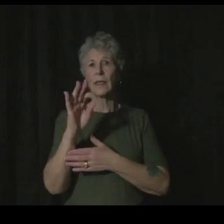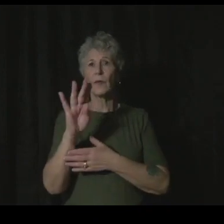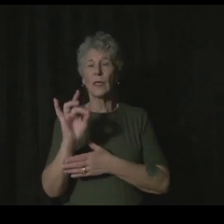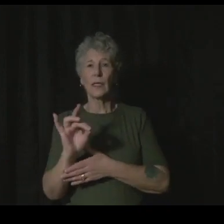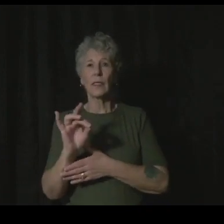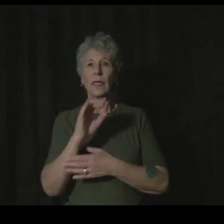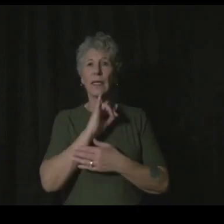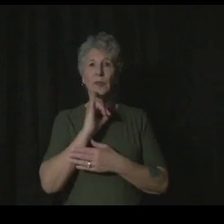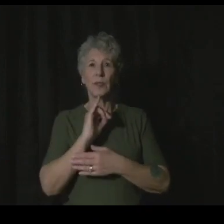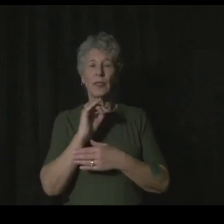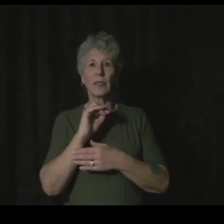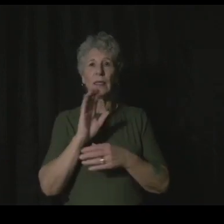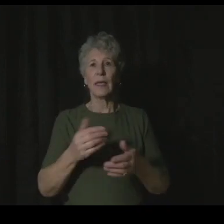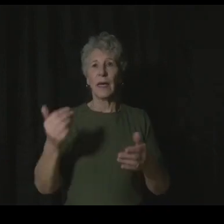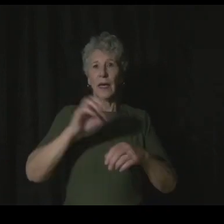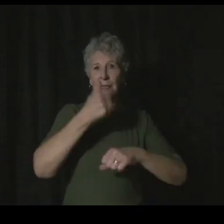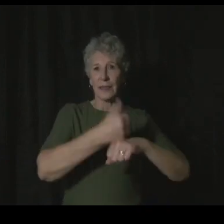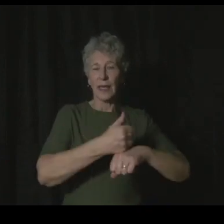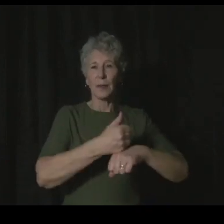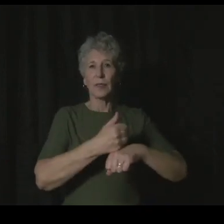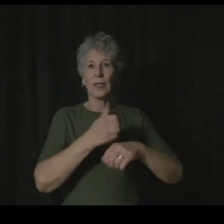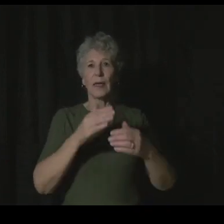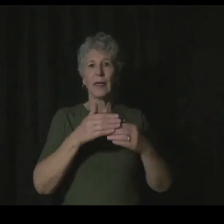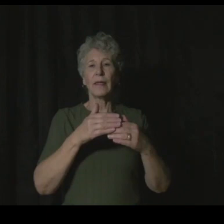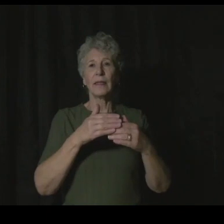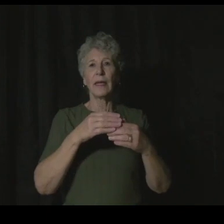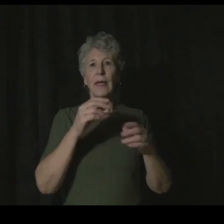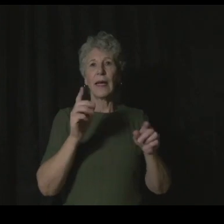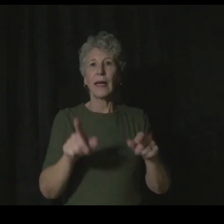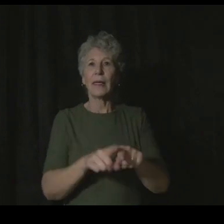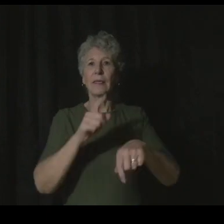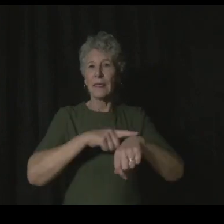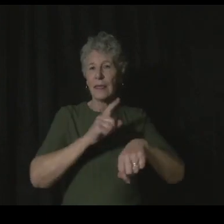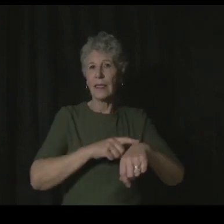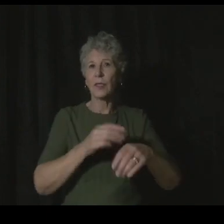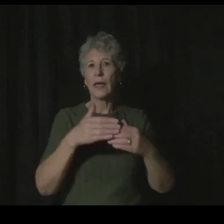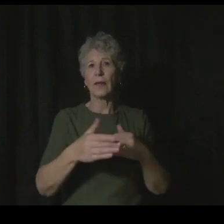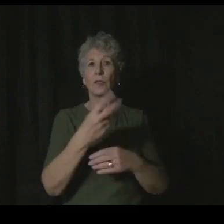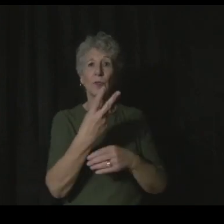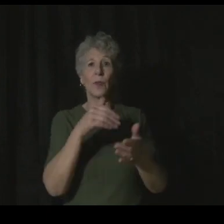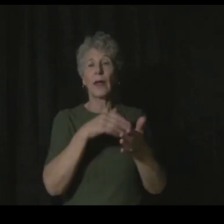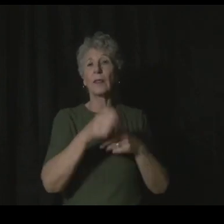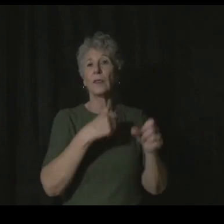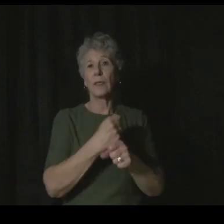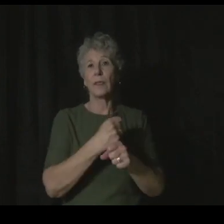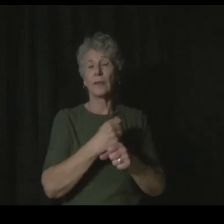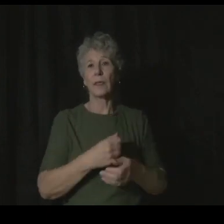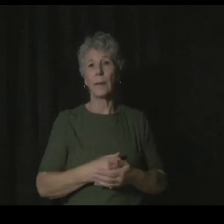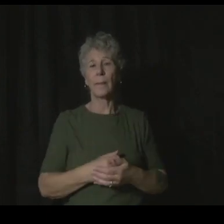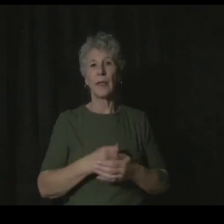was reestablished as a nation after 2,000 years of exile, a feat that's never been achieved by any other